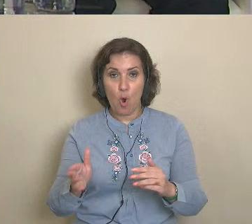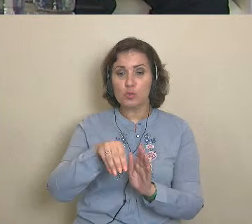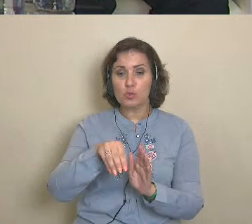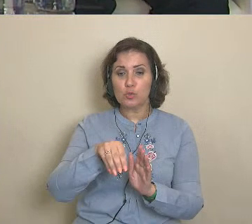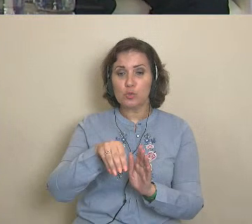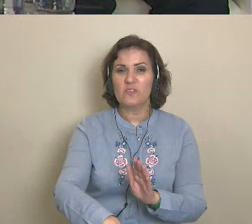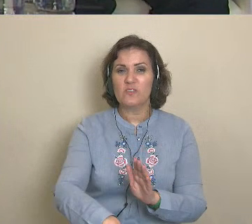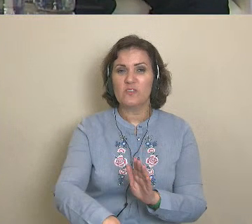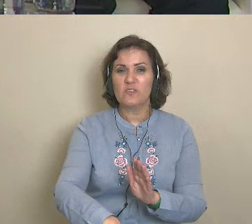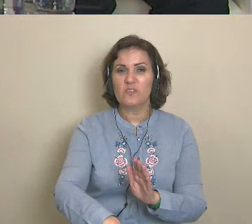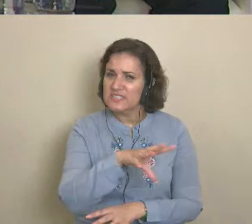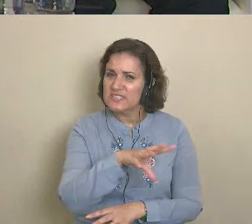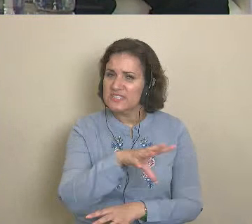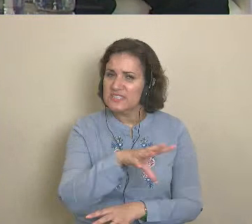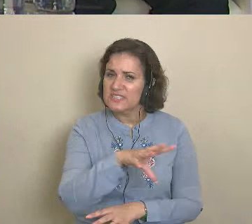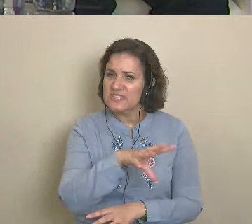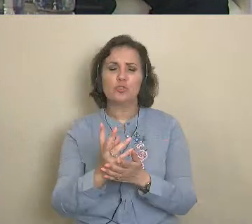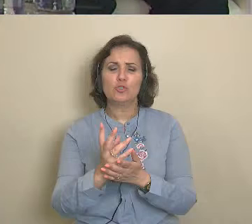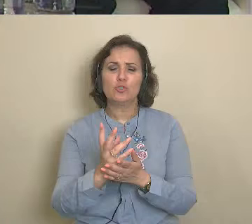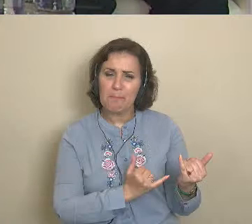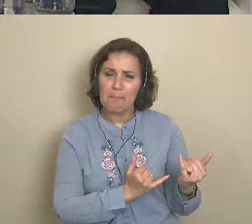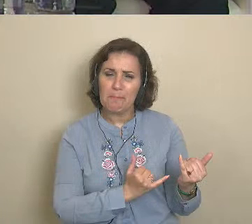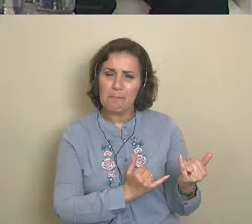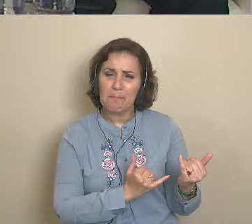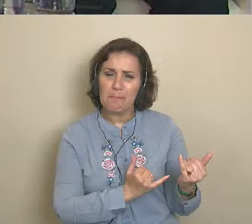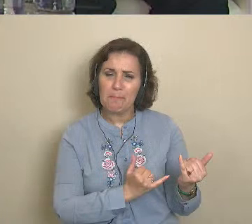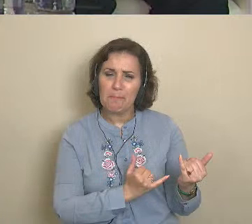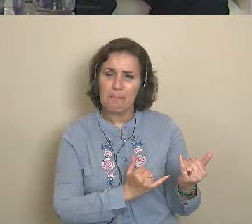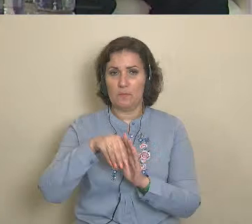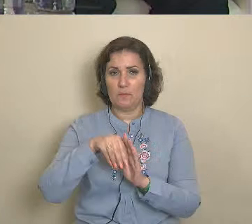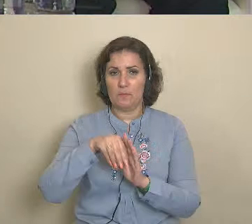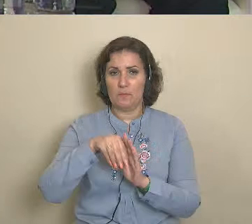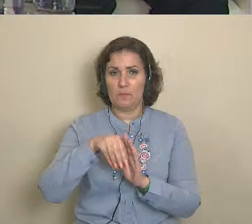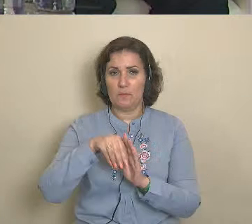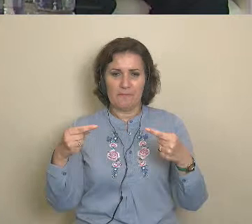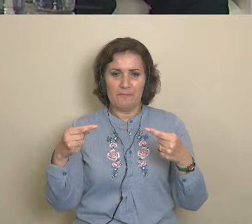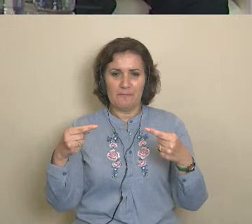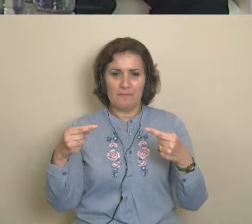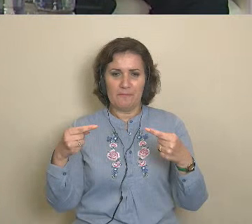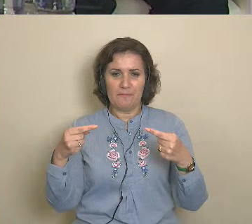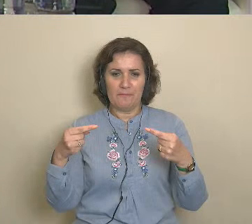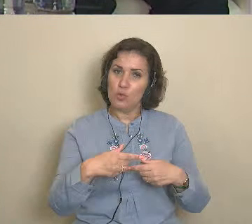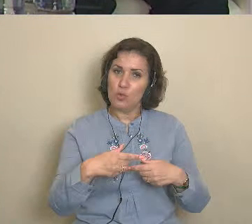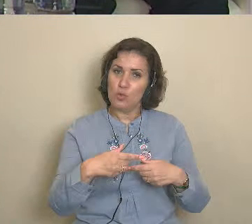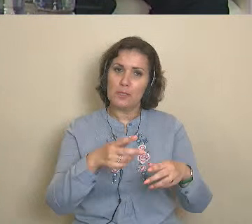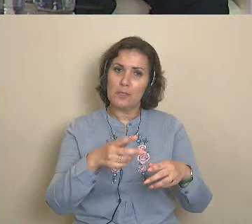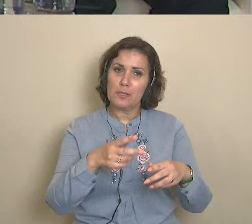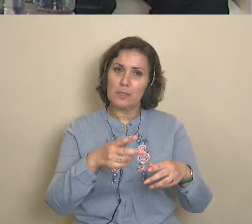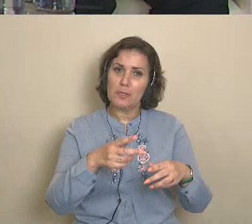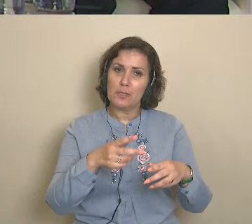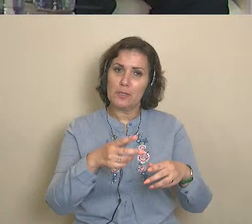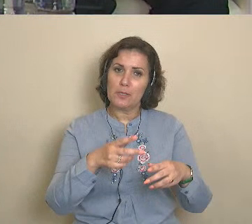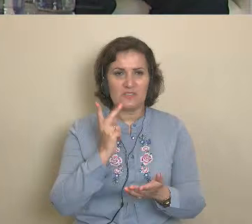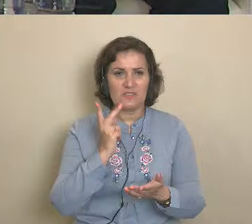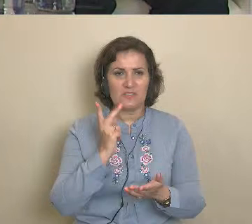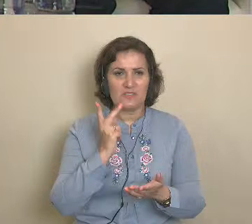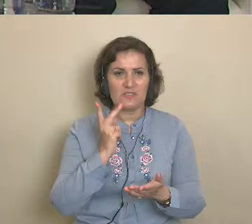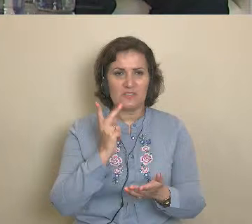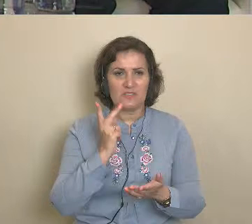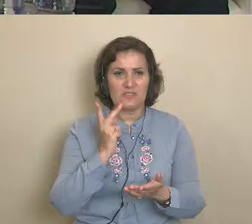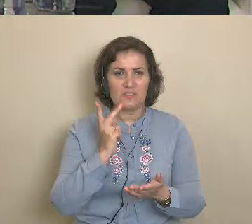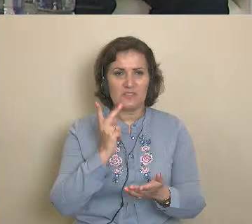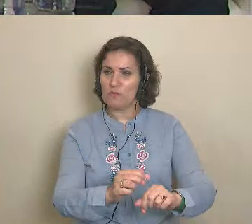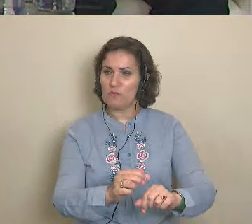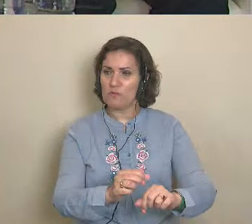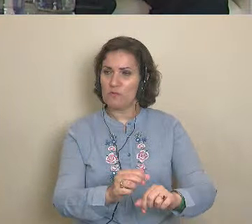for voting. And they did everything possible not to deprive a person from the right to vote. On